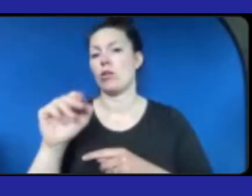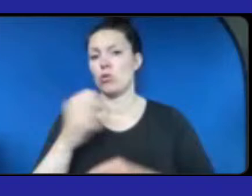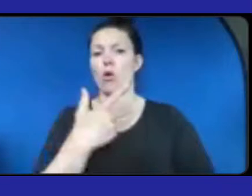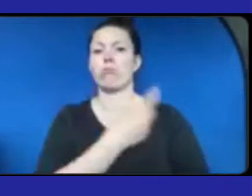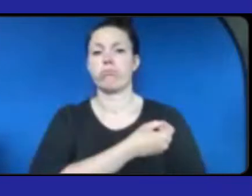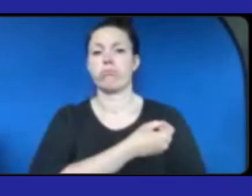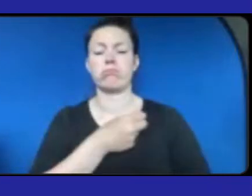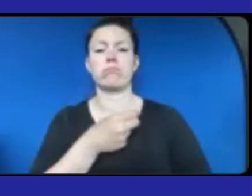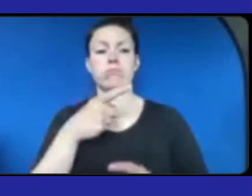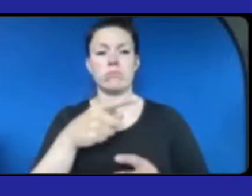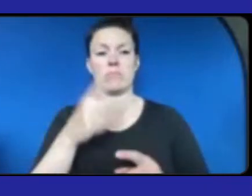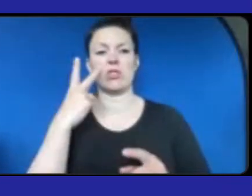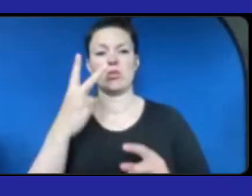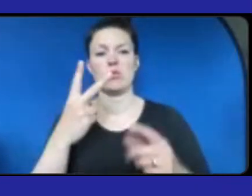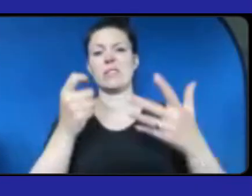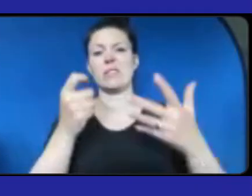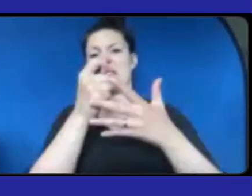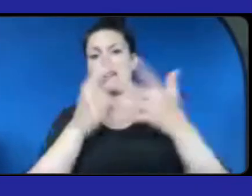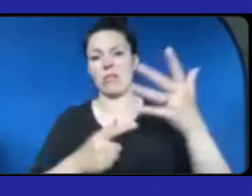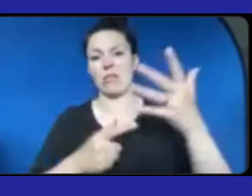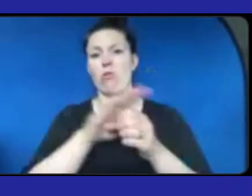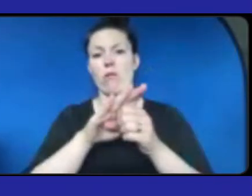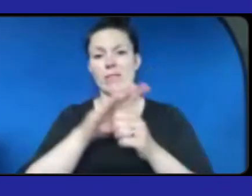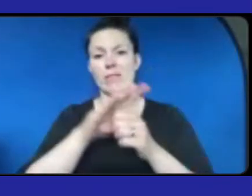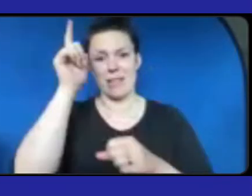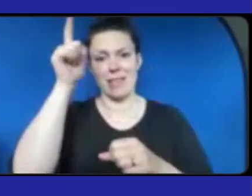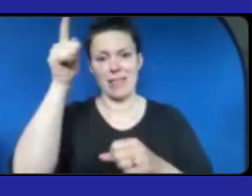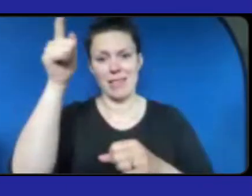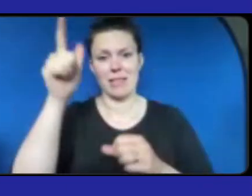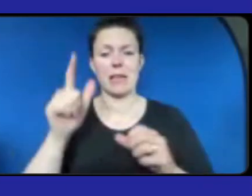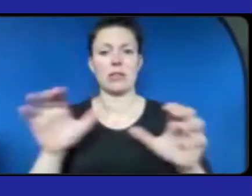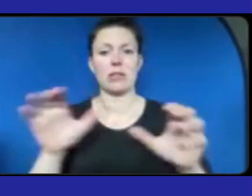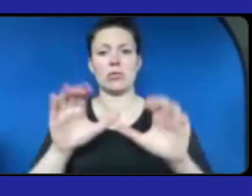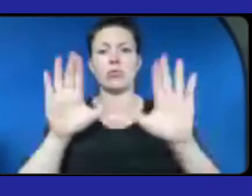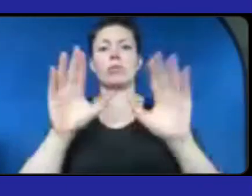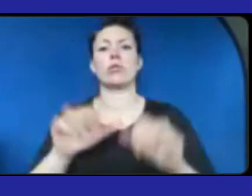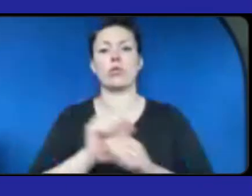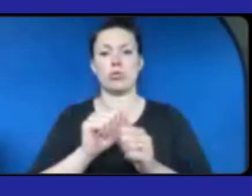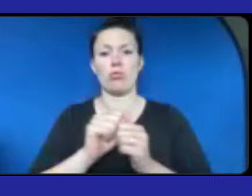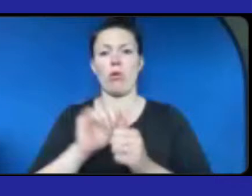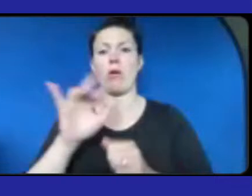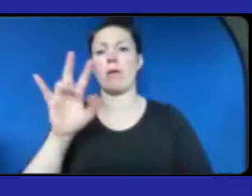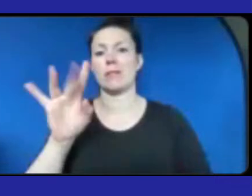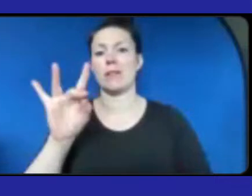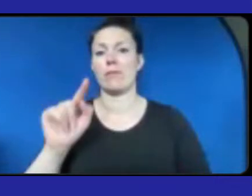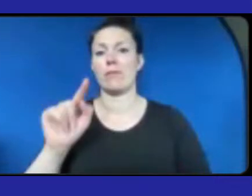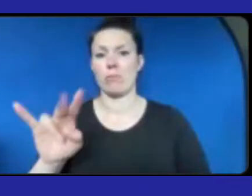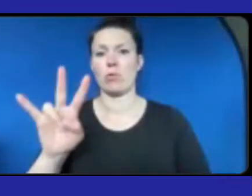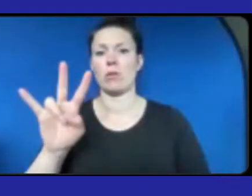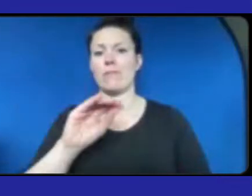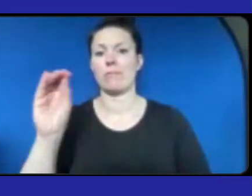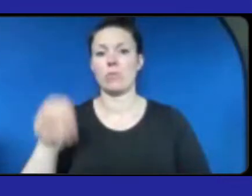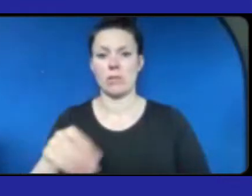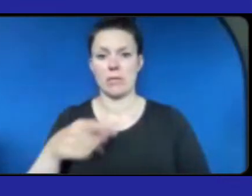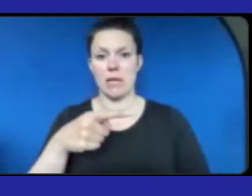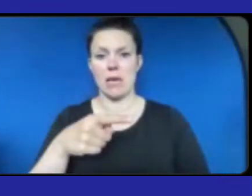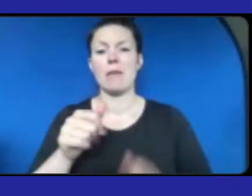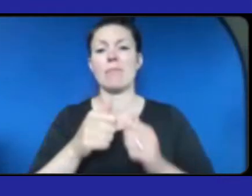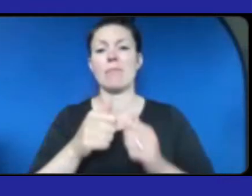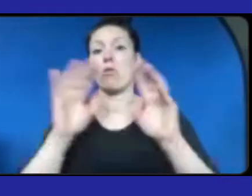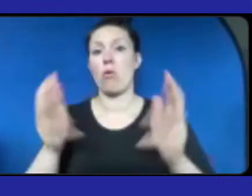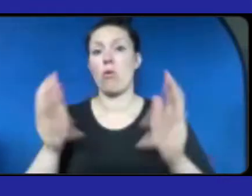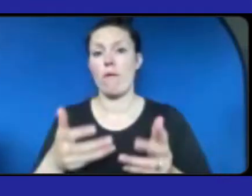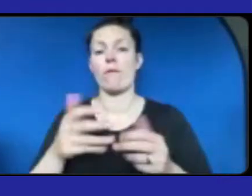is a breakdown of all of our sites. Lincoln is doing a tremendous job with 78.7% of their patients. But overall, all of our